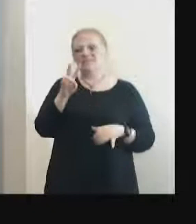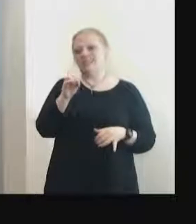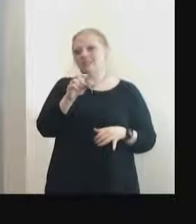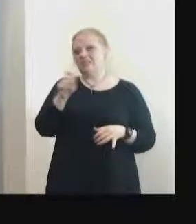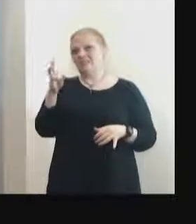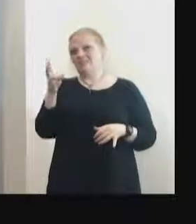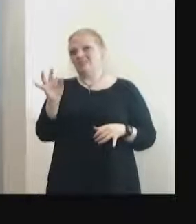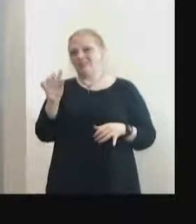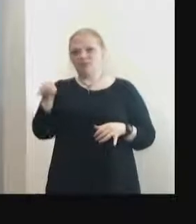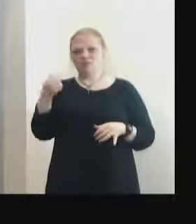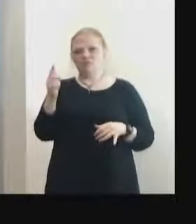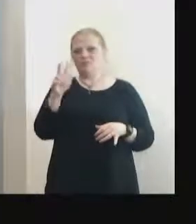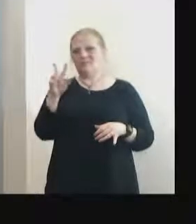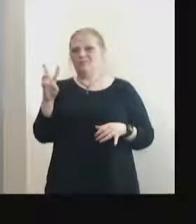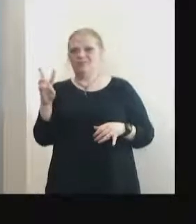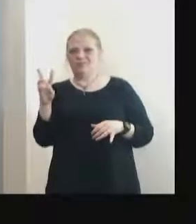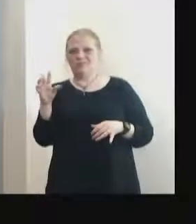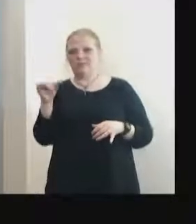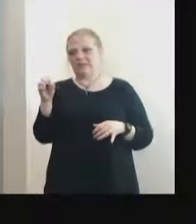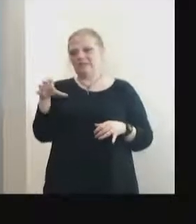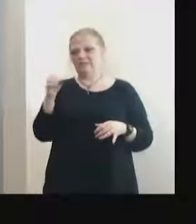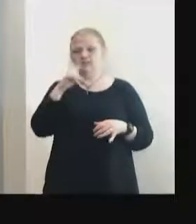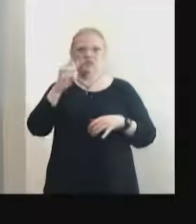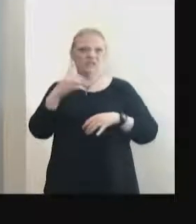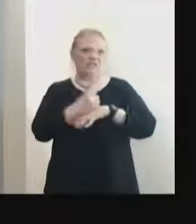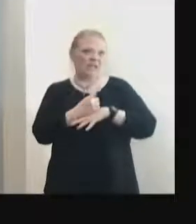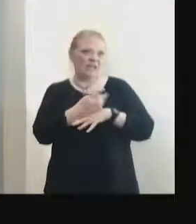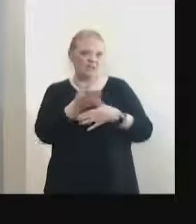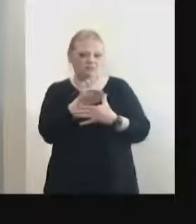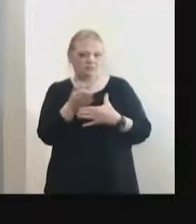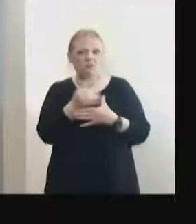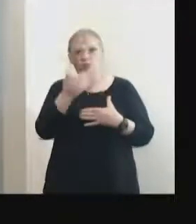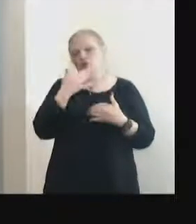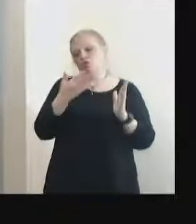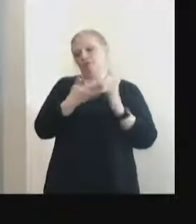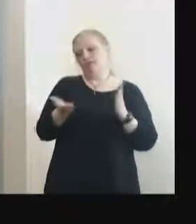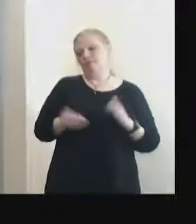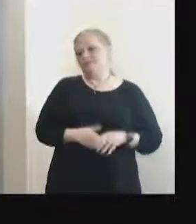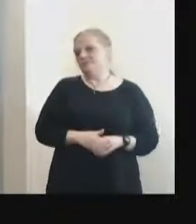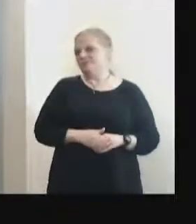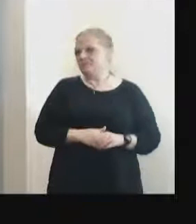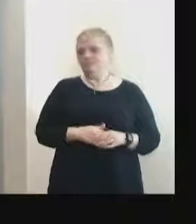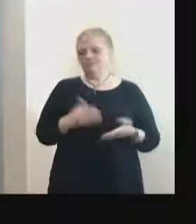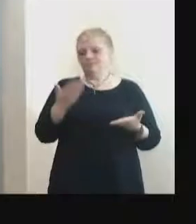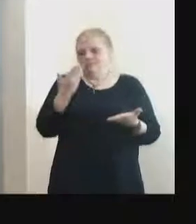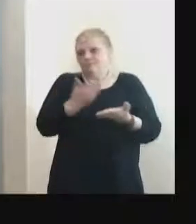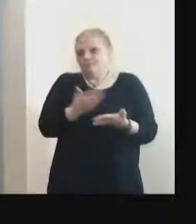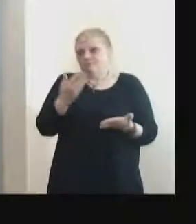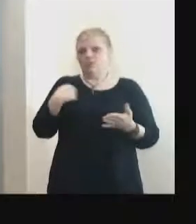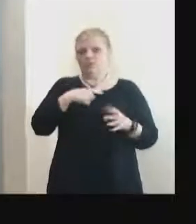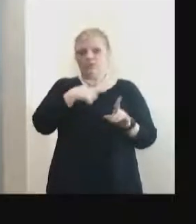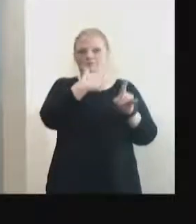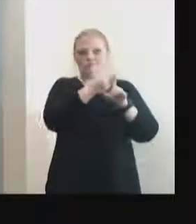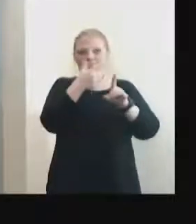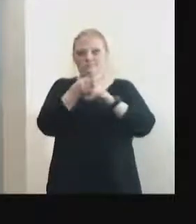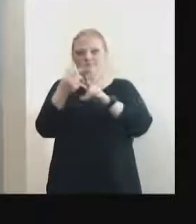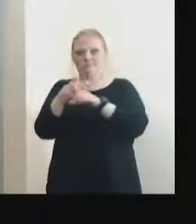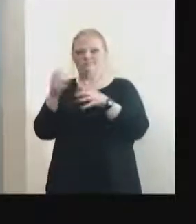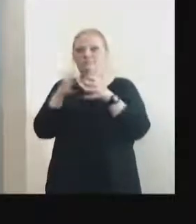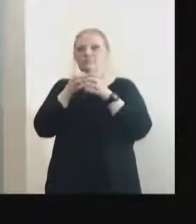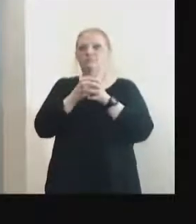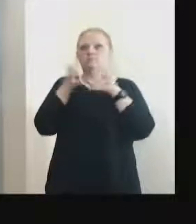It was only 63 cases in a 7-day period. So that's a good thing too. And it just proves that we vaccinated a lot of our